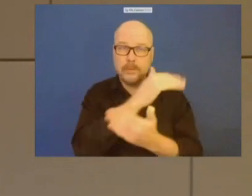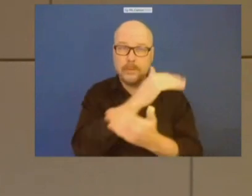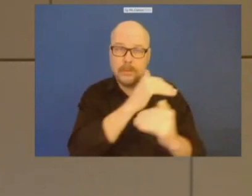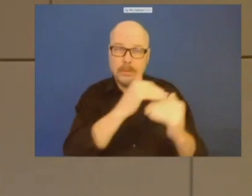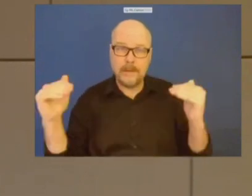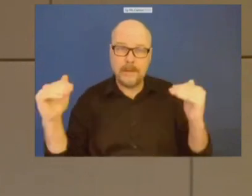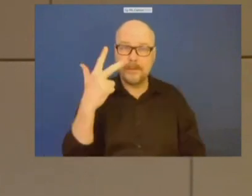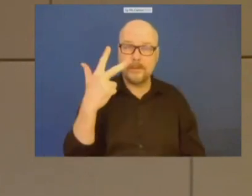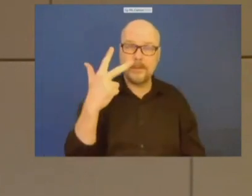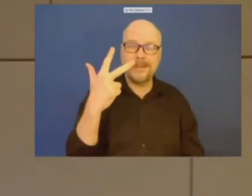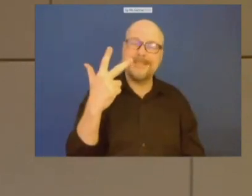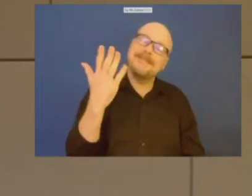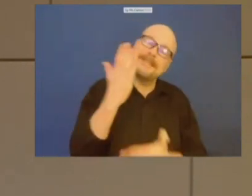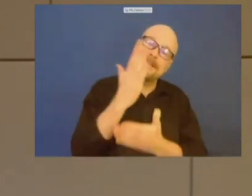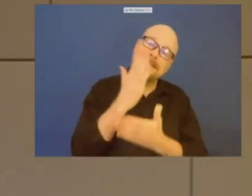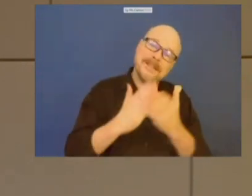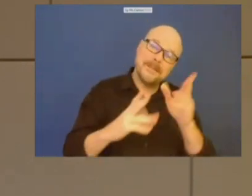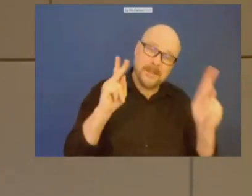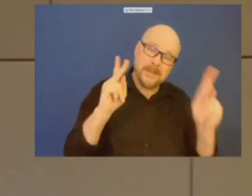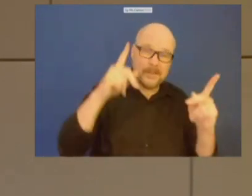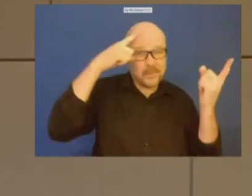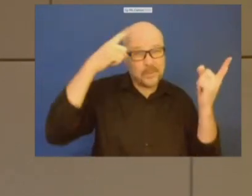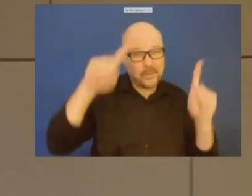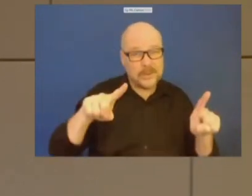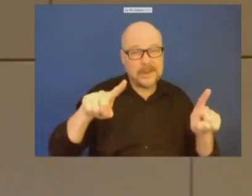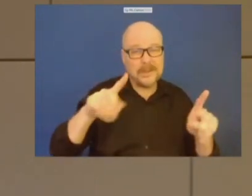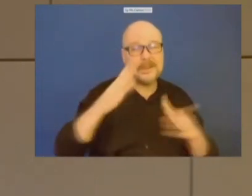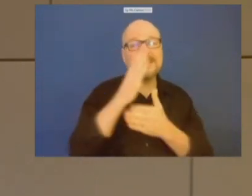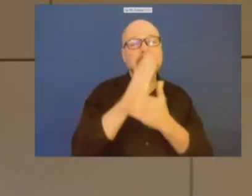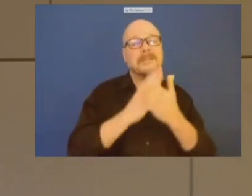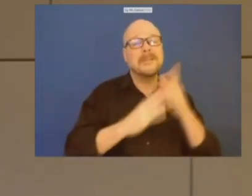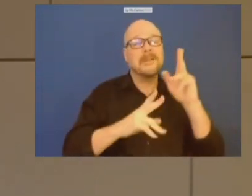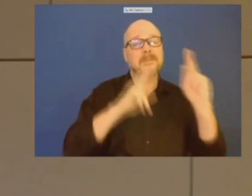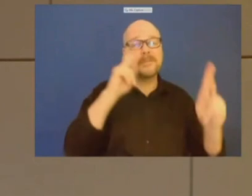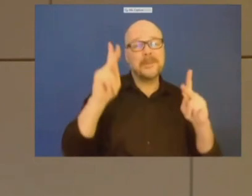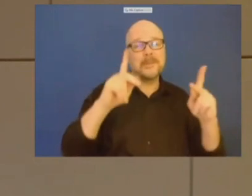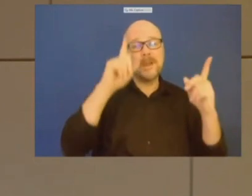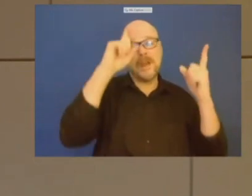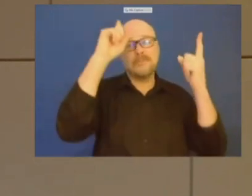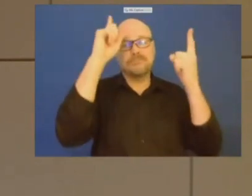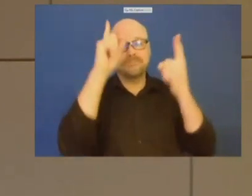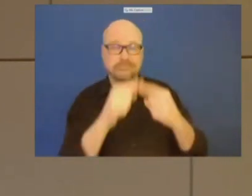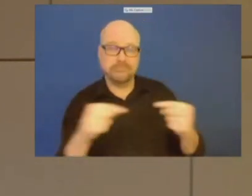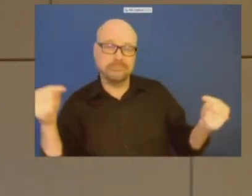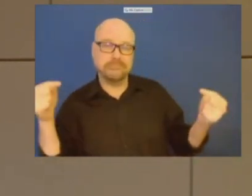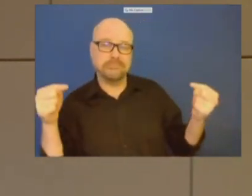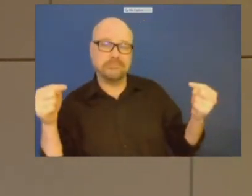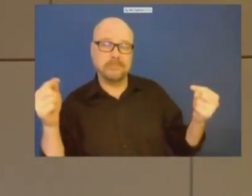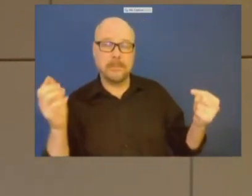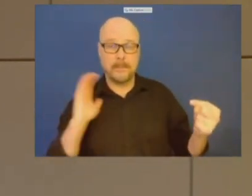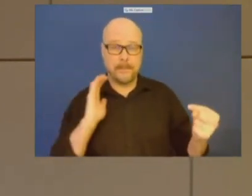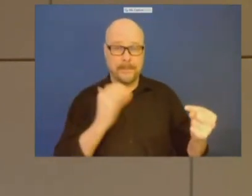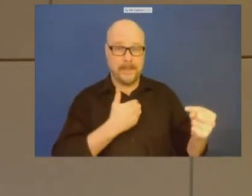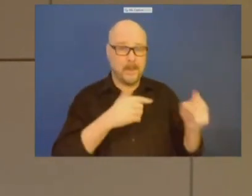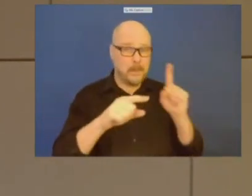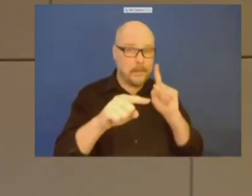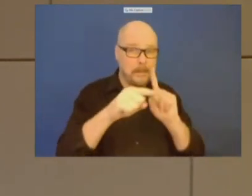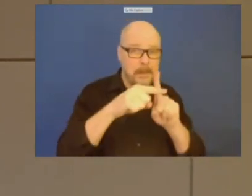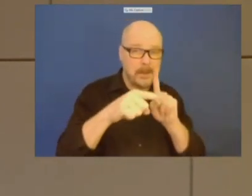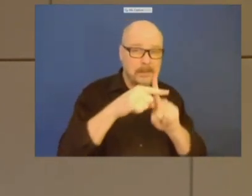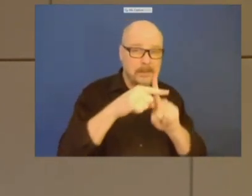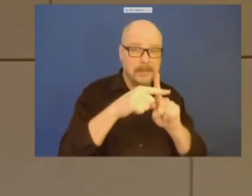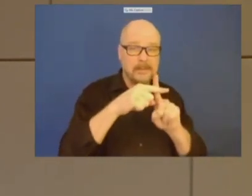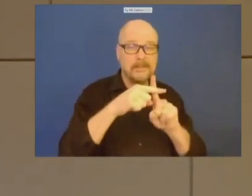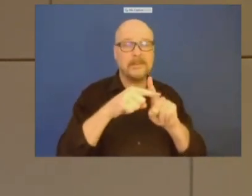We've got a ways to go to get to 1 and 2%. She also said that as colleges in our area begin to reopen, she